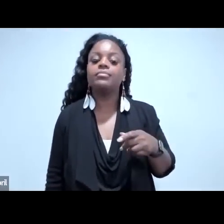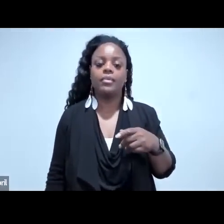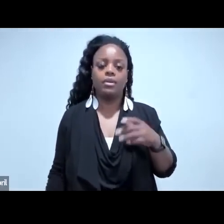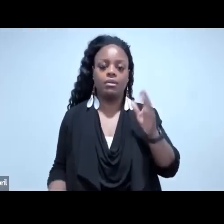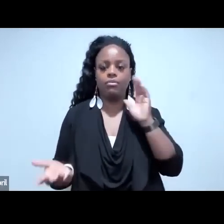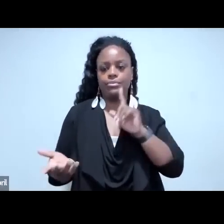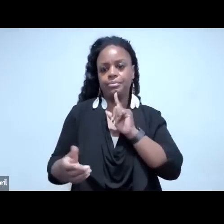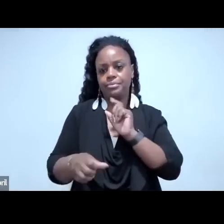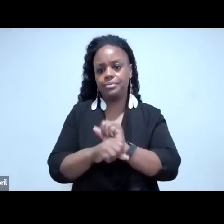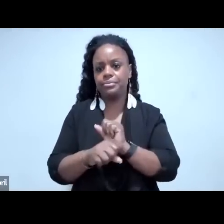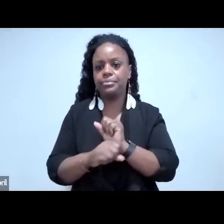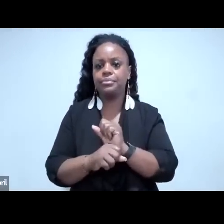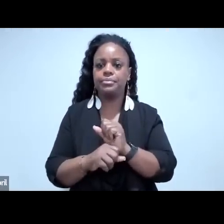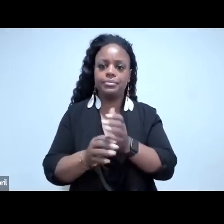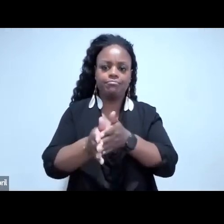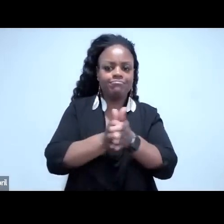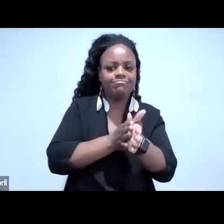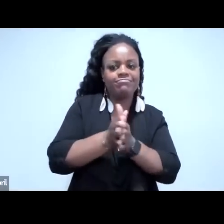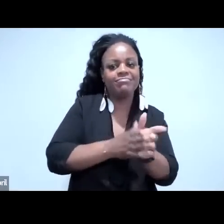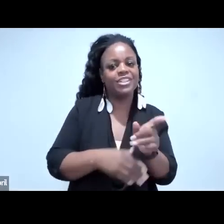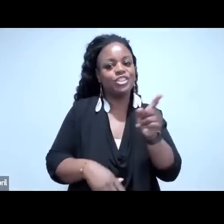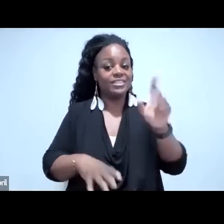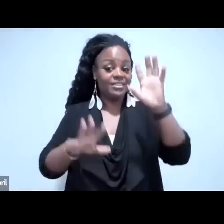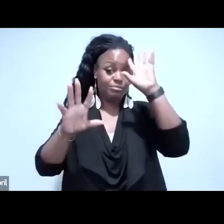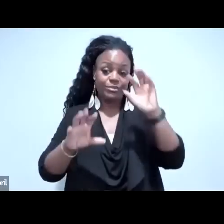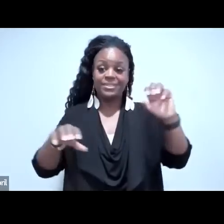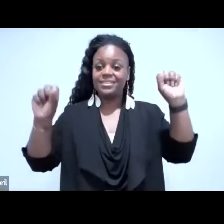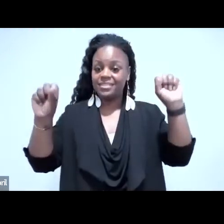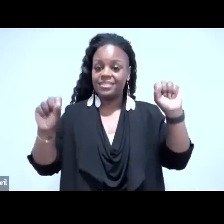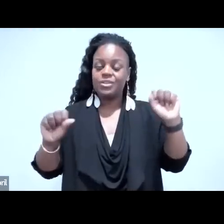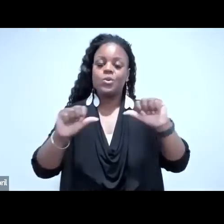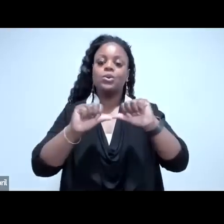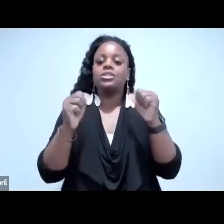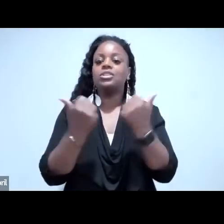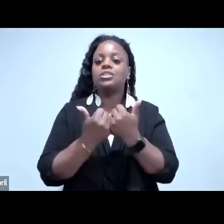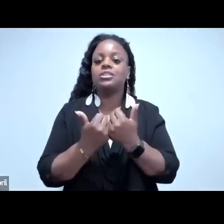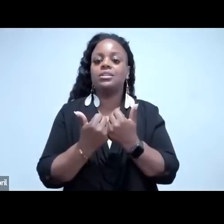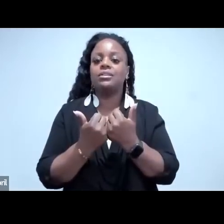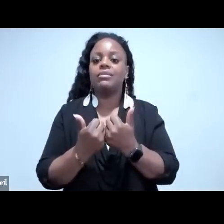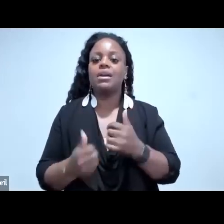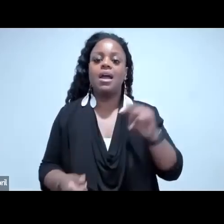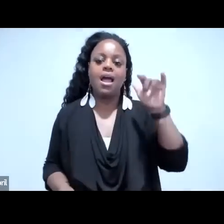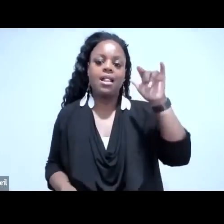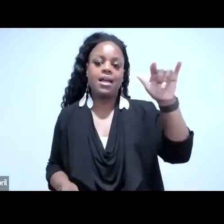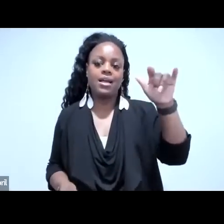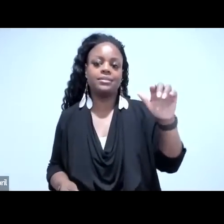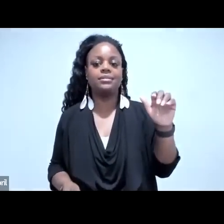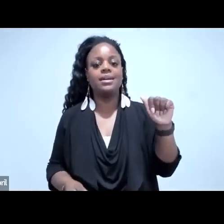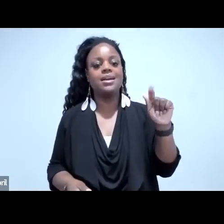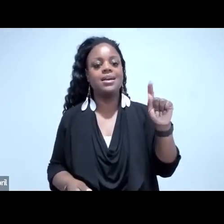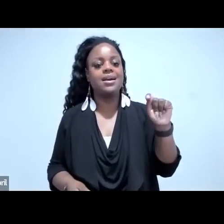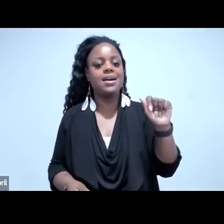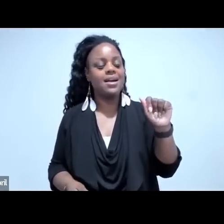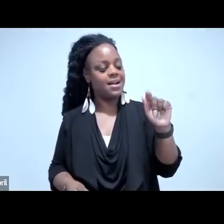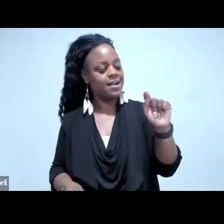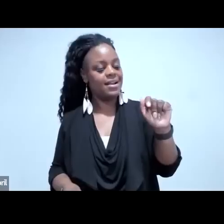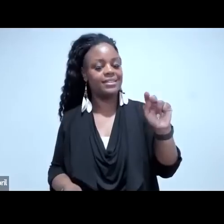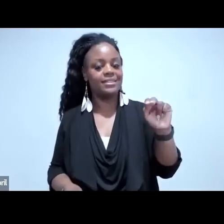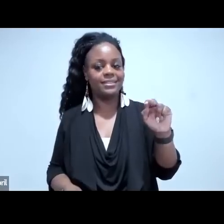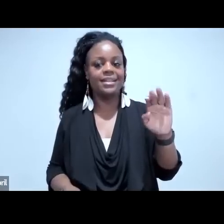Flight Attendants since 2014. It's a union with 50,000 members from 20 airlines. Sarah,